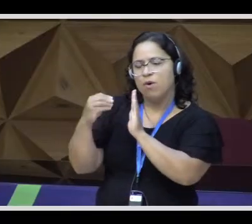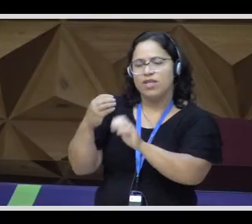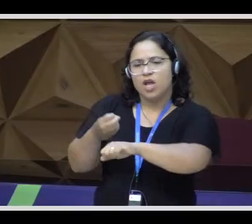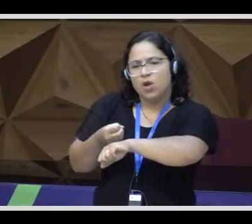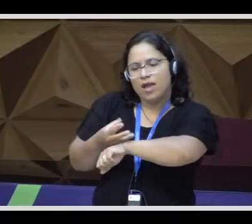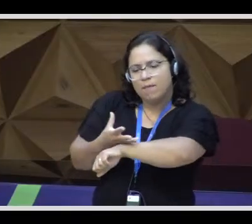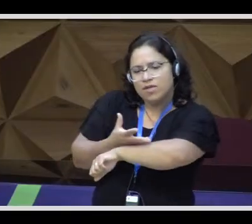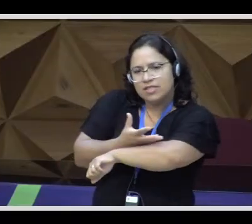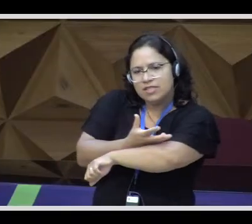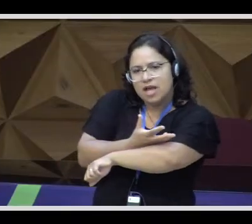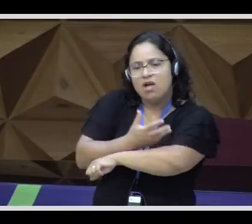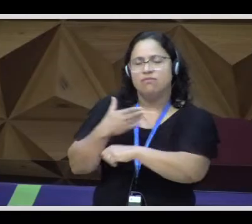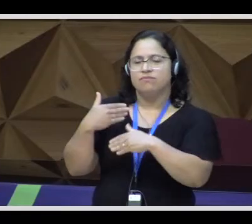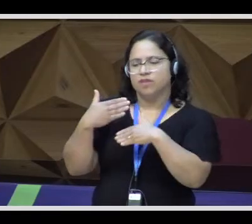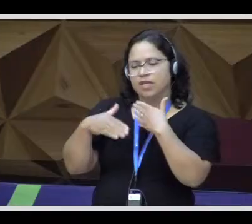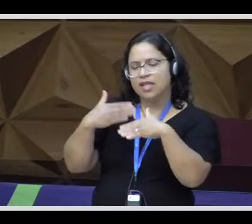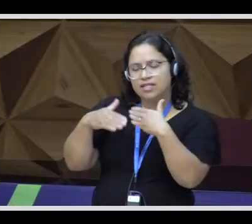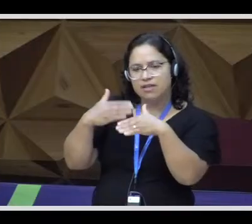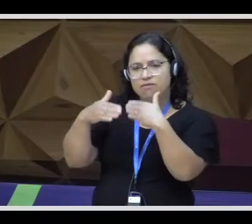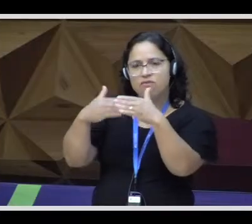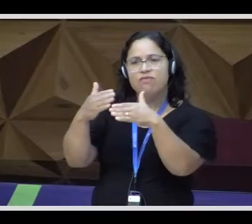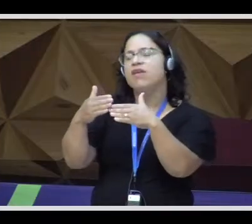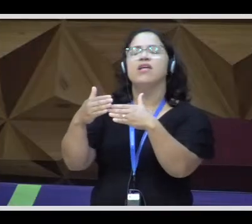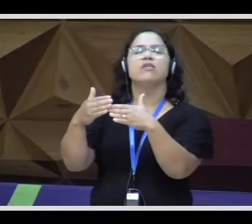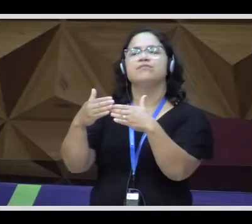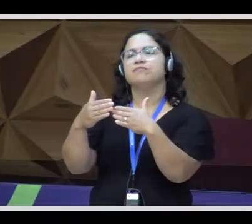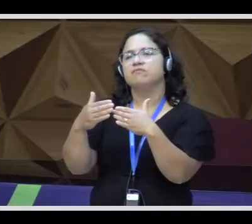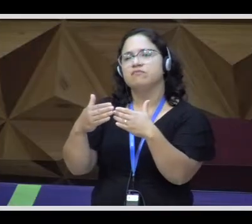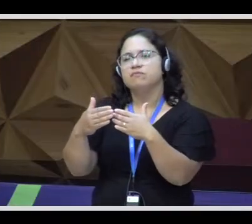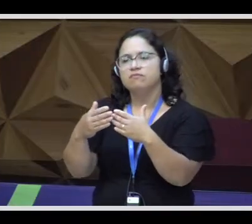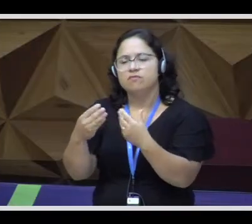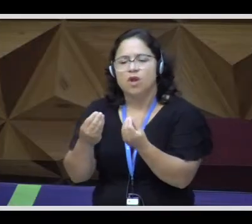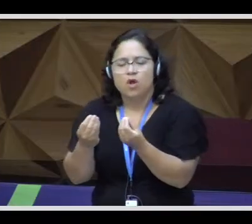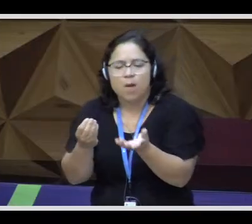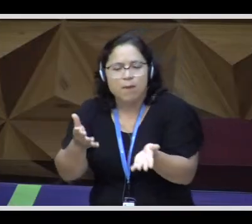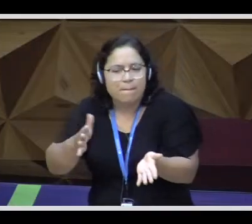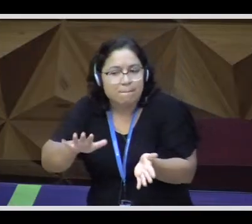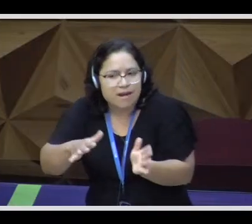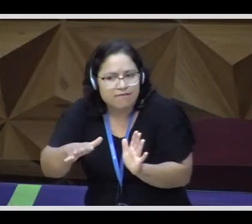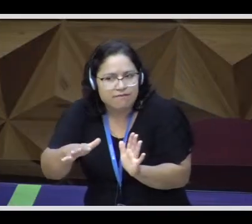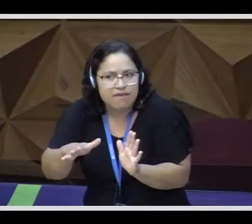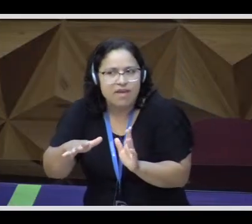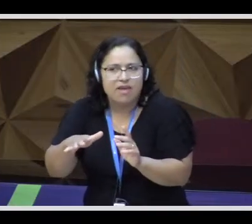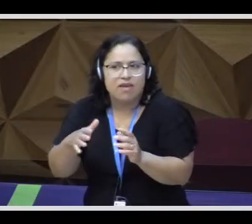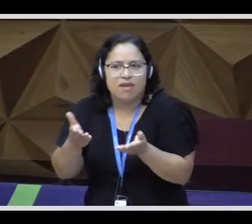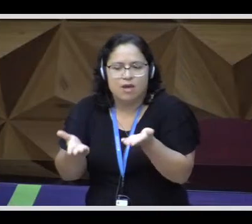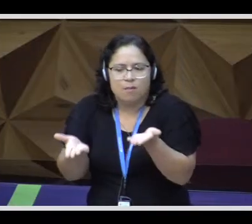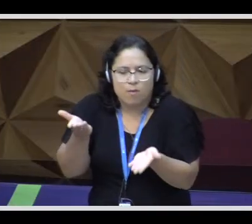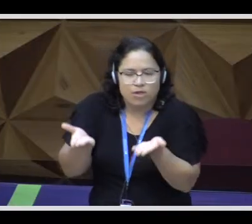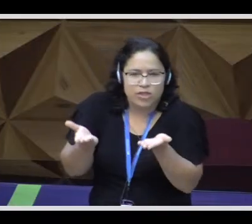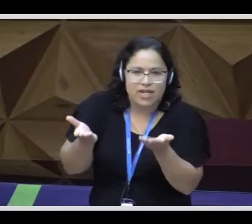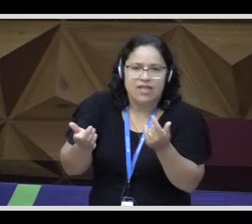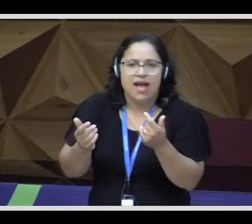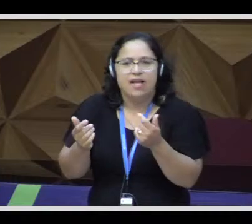develop a way for predicting personality and all that. So I'm going to use